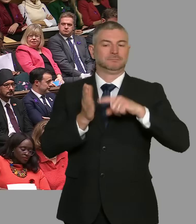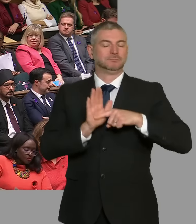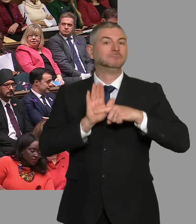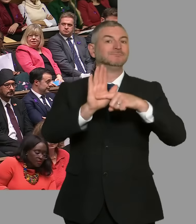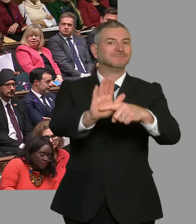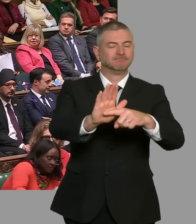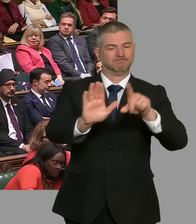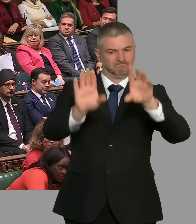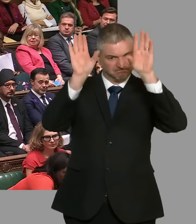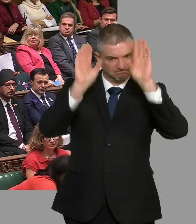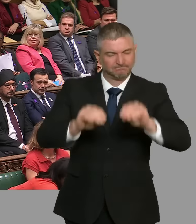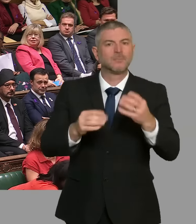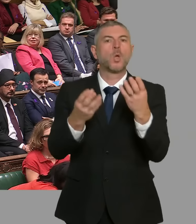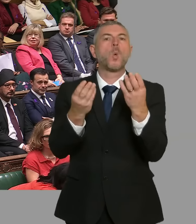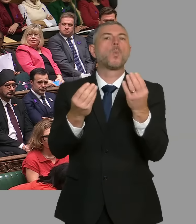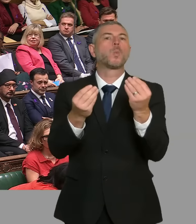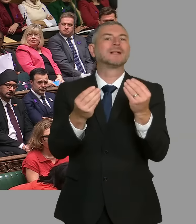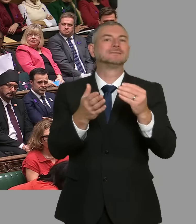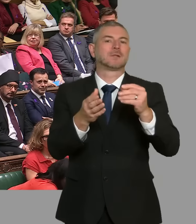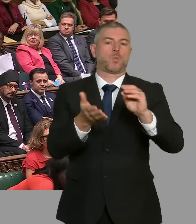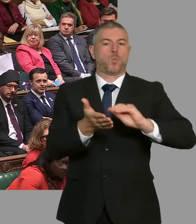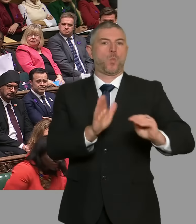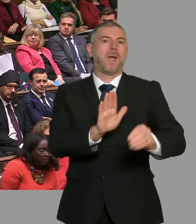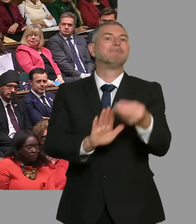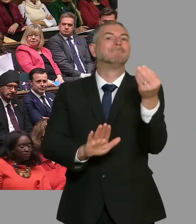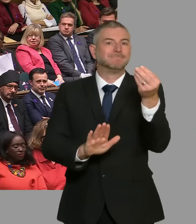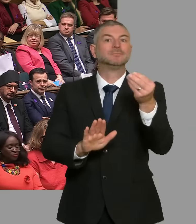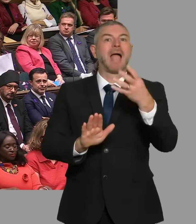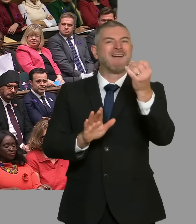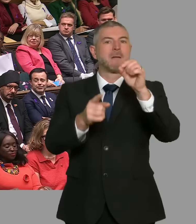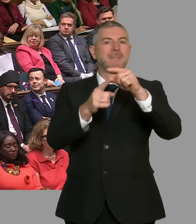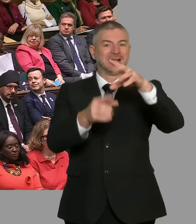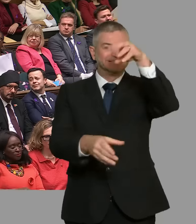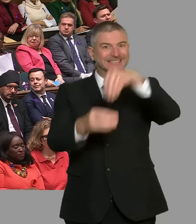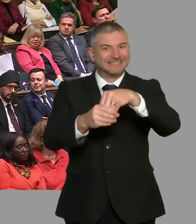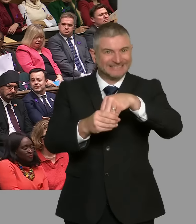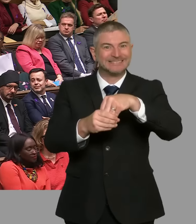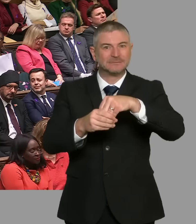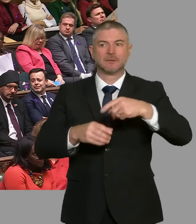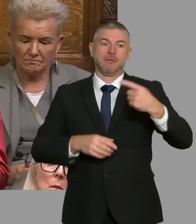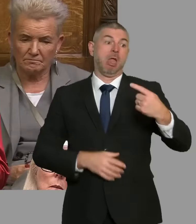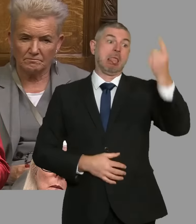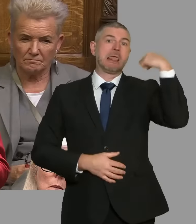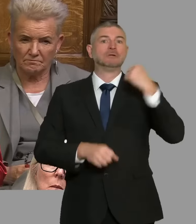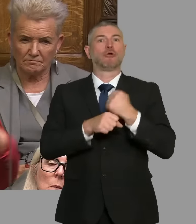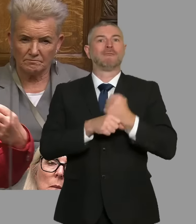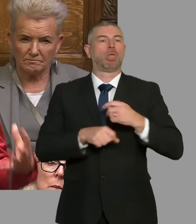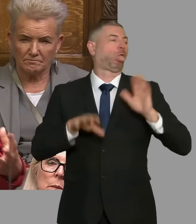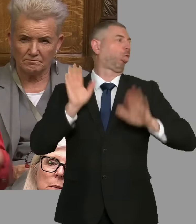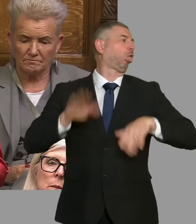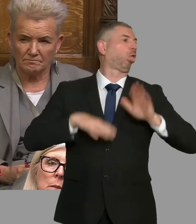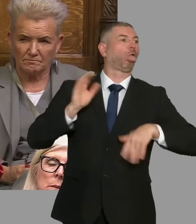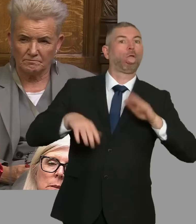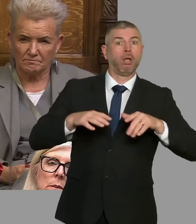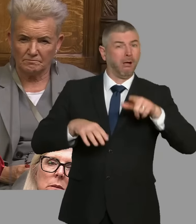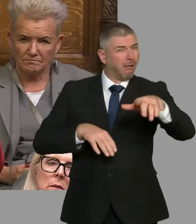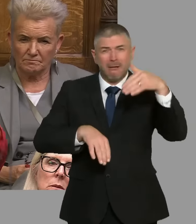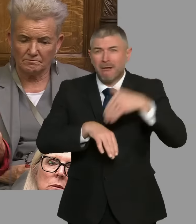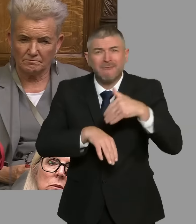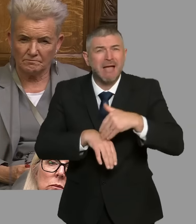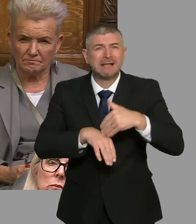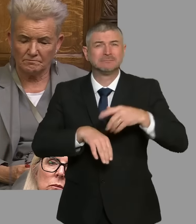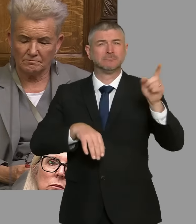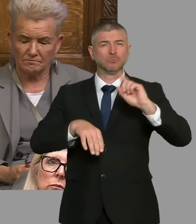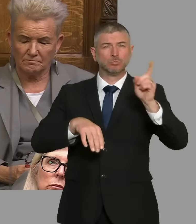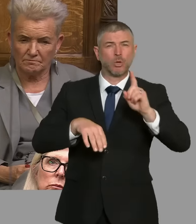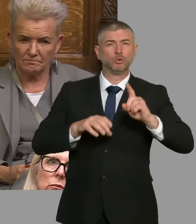last government dragged its feet. These wet wipes cause fatbergs in our sewers and millions of pounds on our water bills for all of our constituents